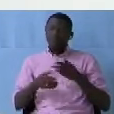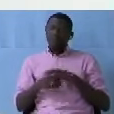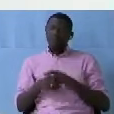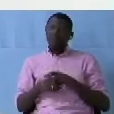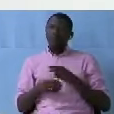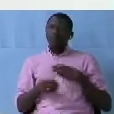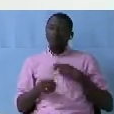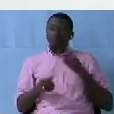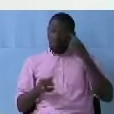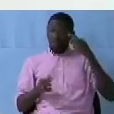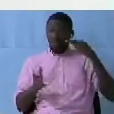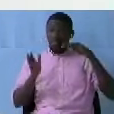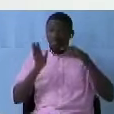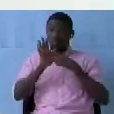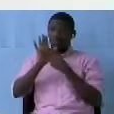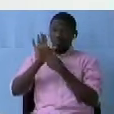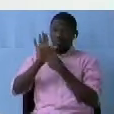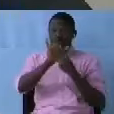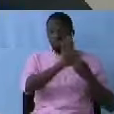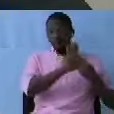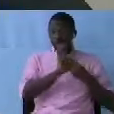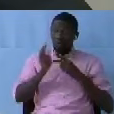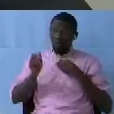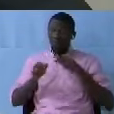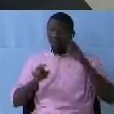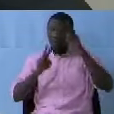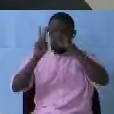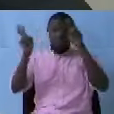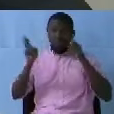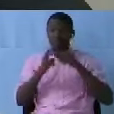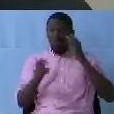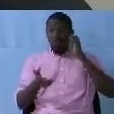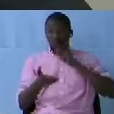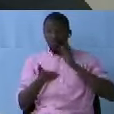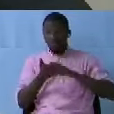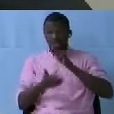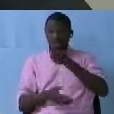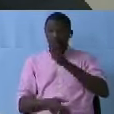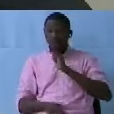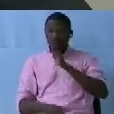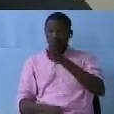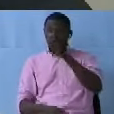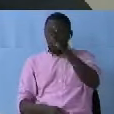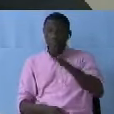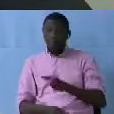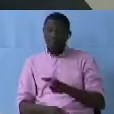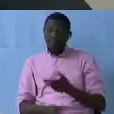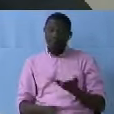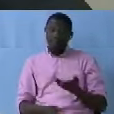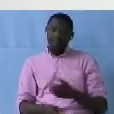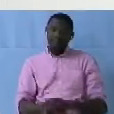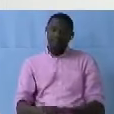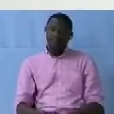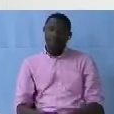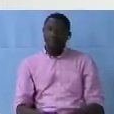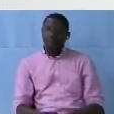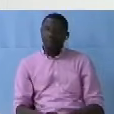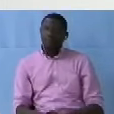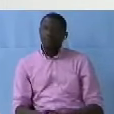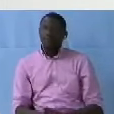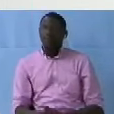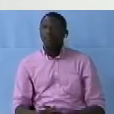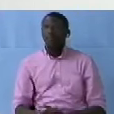press di jël ay anam yo xamne mu ko don jema woné ci kanami way taskati xibaari nga xamne ño nek bitim